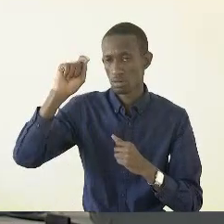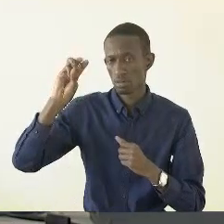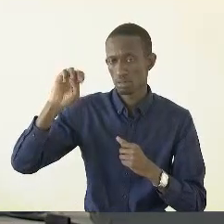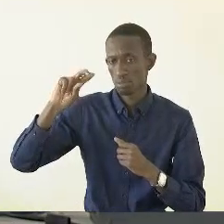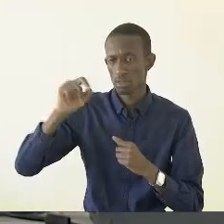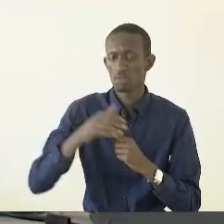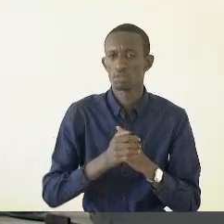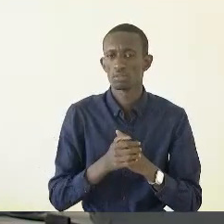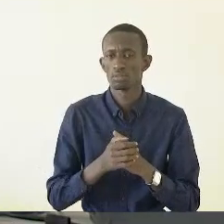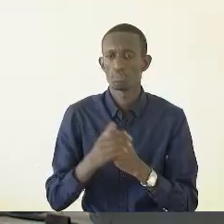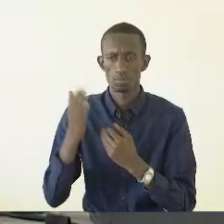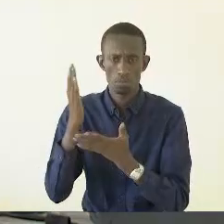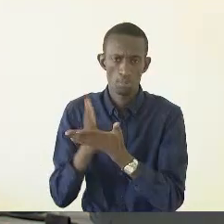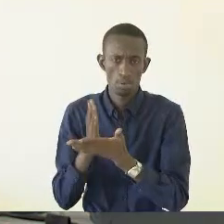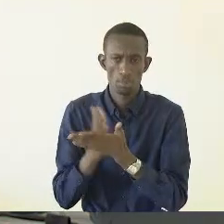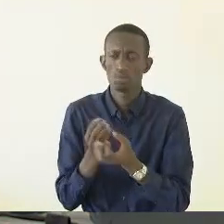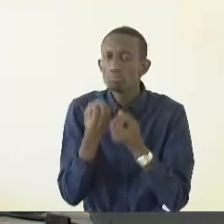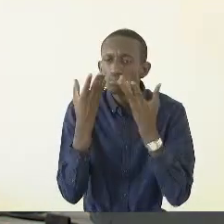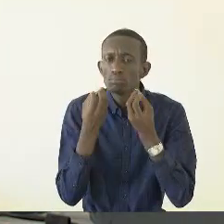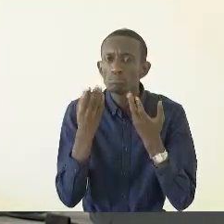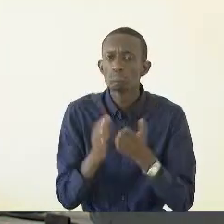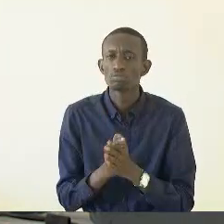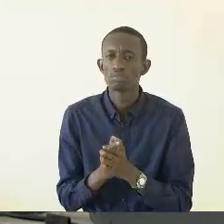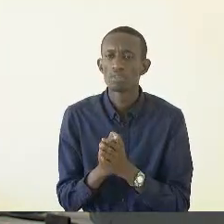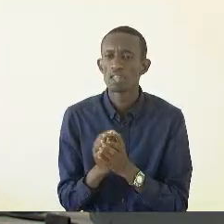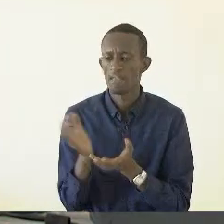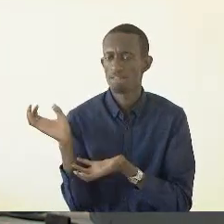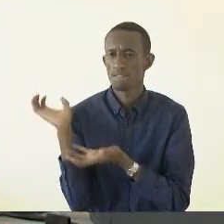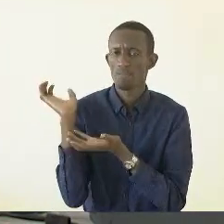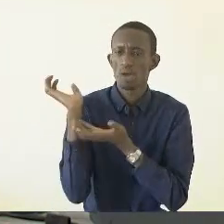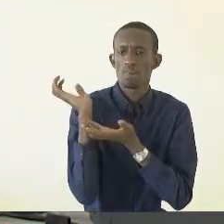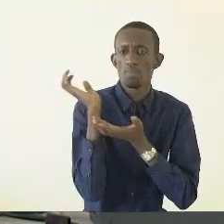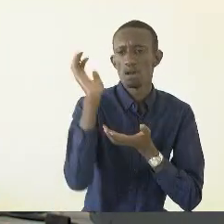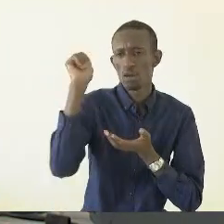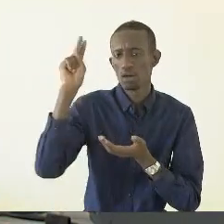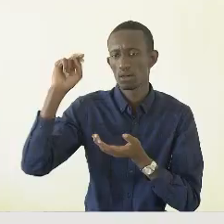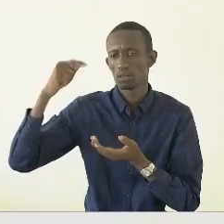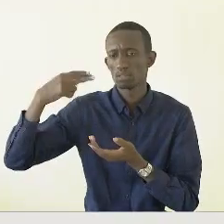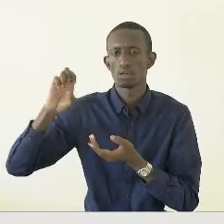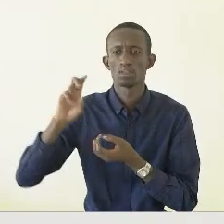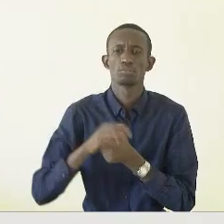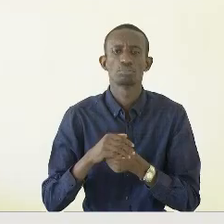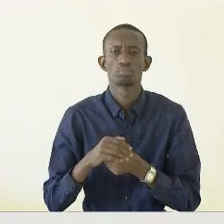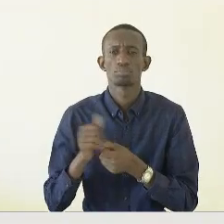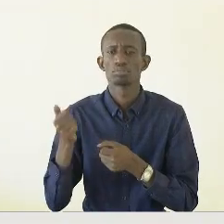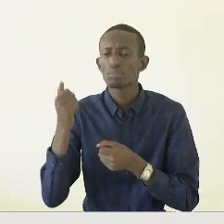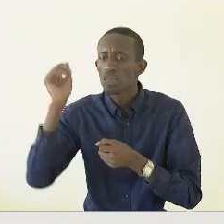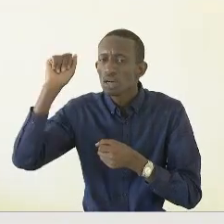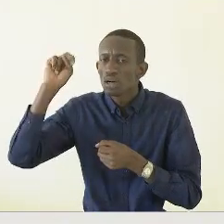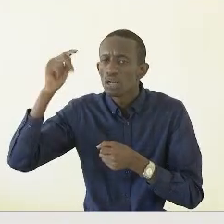up of the filament for holding the anther in proper position. Then there is anther,